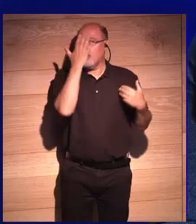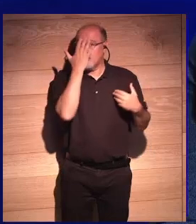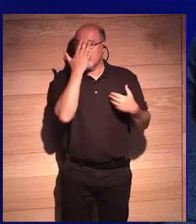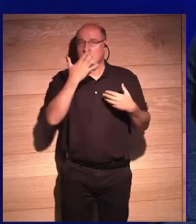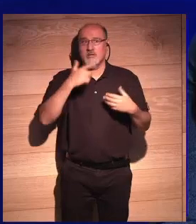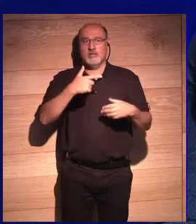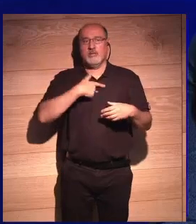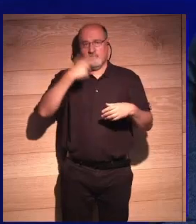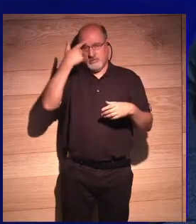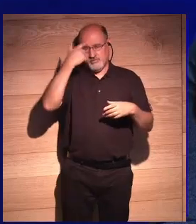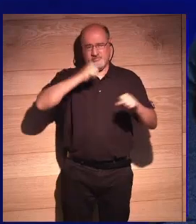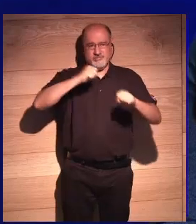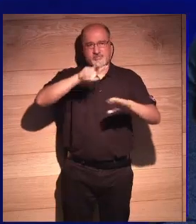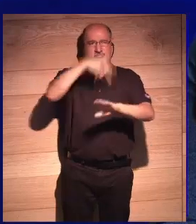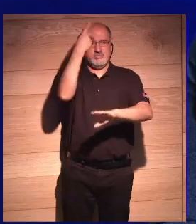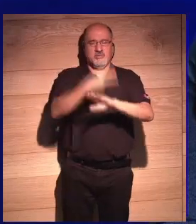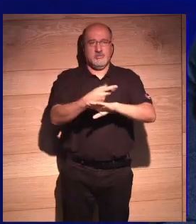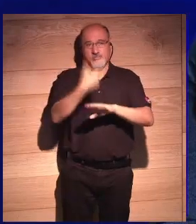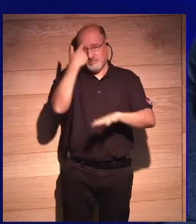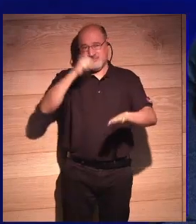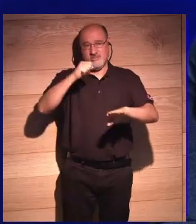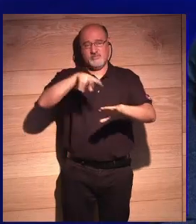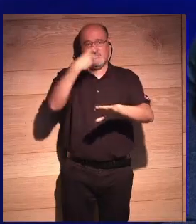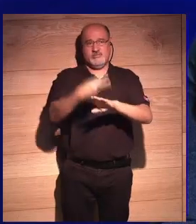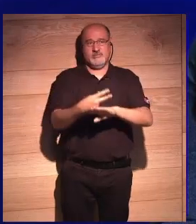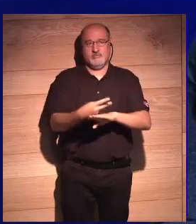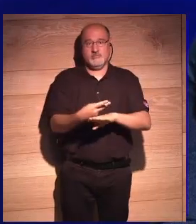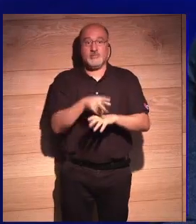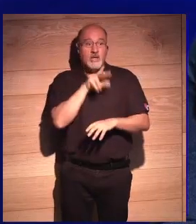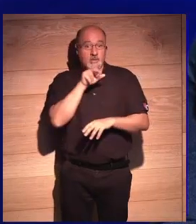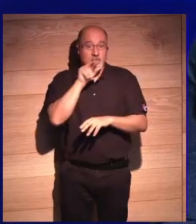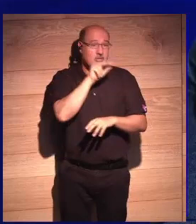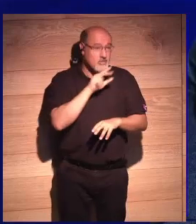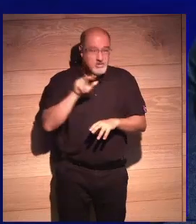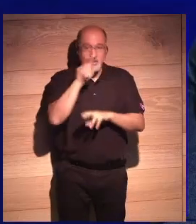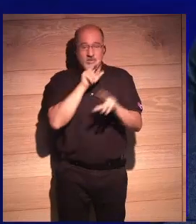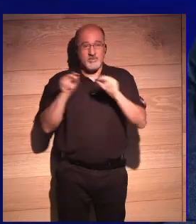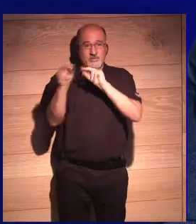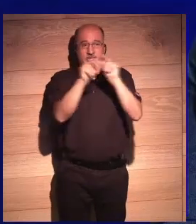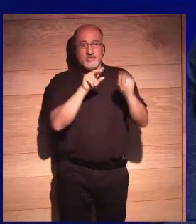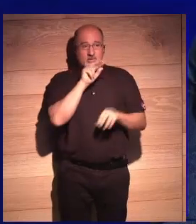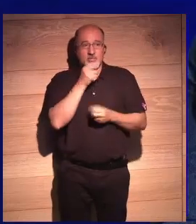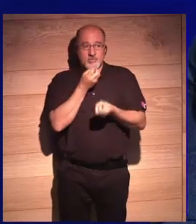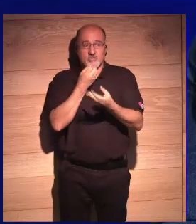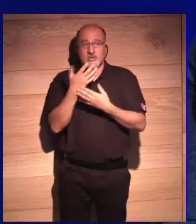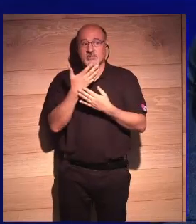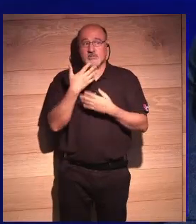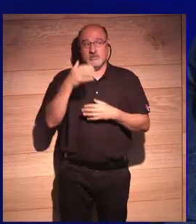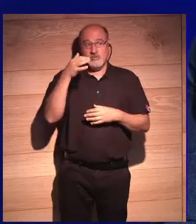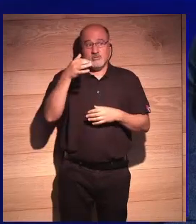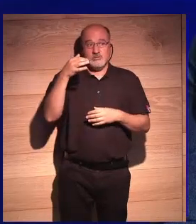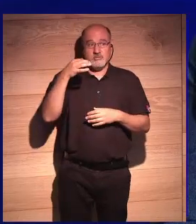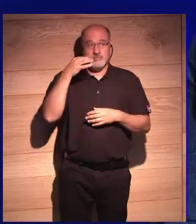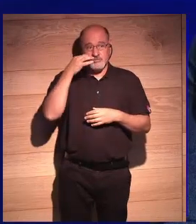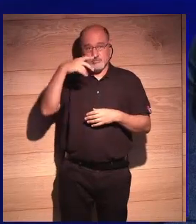there was a guy that had an epilepsy attack while he was talking to people at that virtual space. His